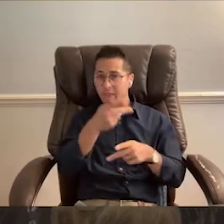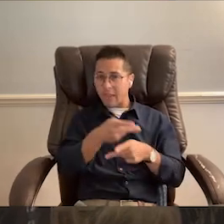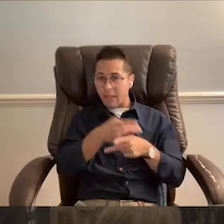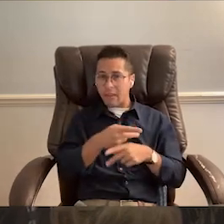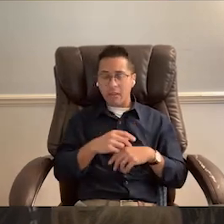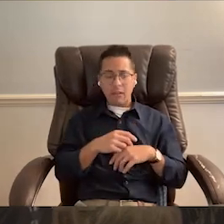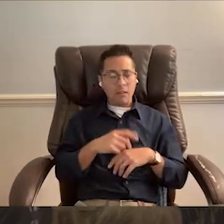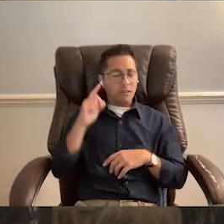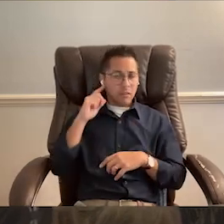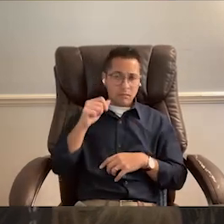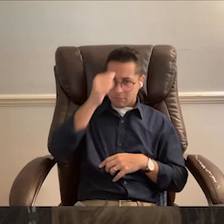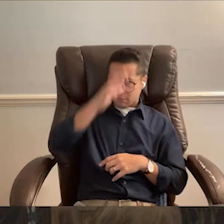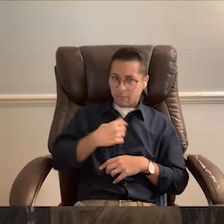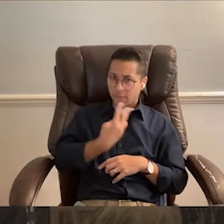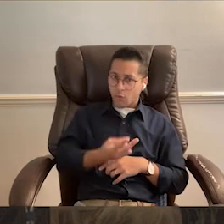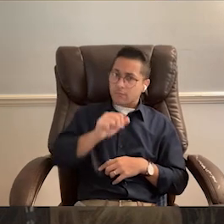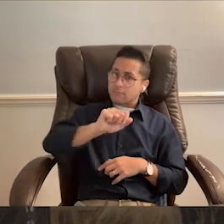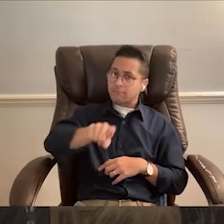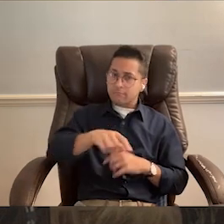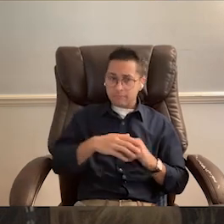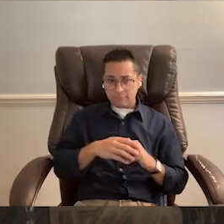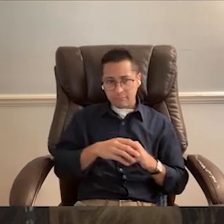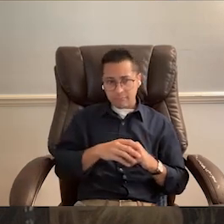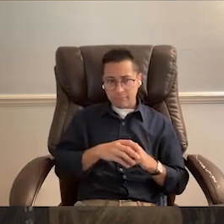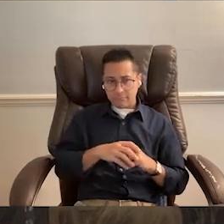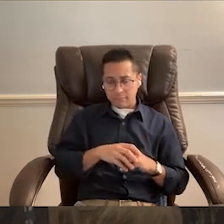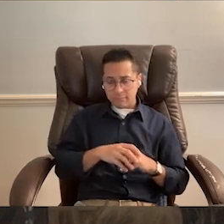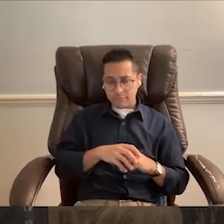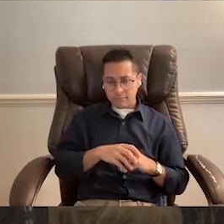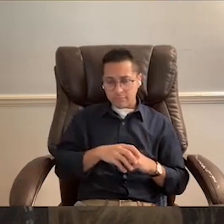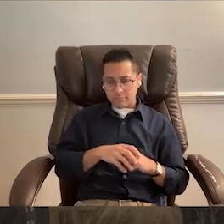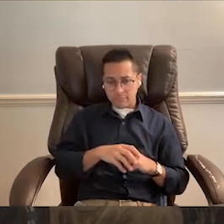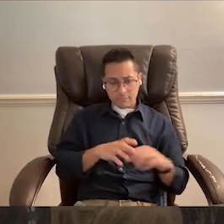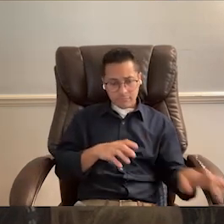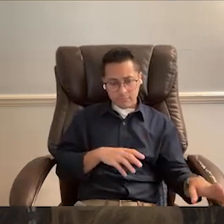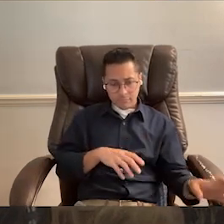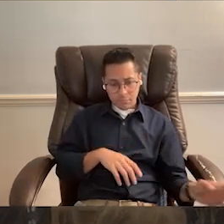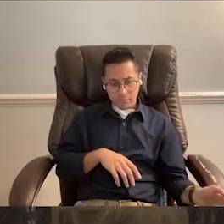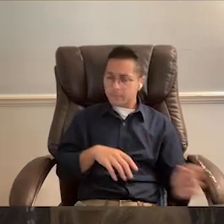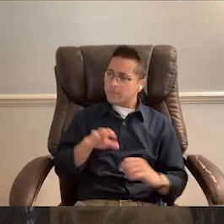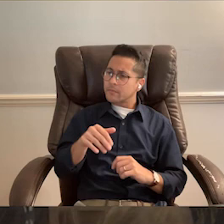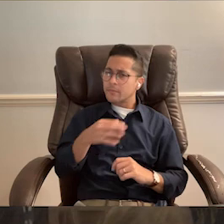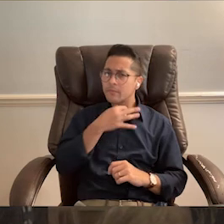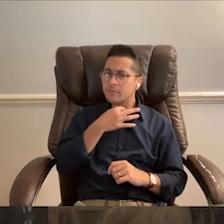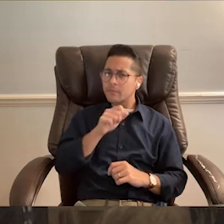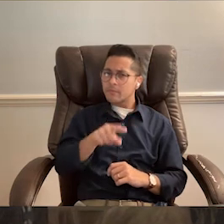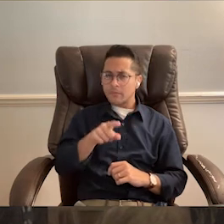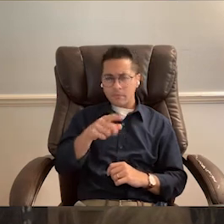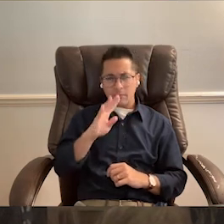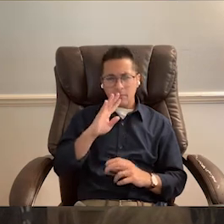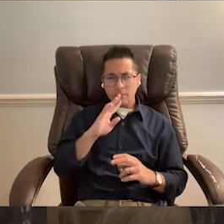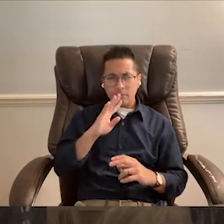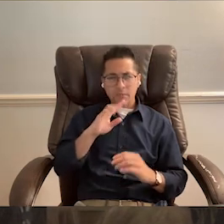send me an email saying, hey, I want your I'll do both. self-care. Yeah. Can I Yeah, just quick, oh, sorry, go ahead. Okay.